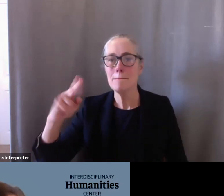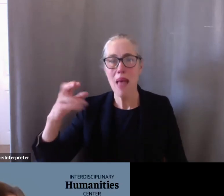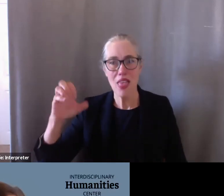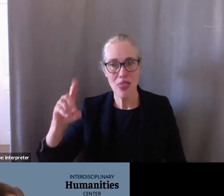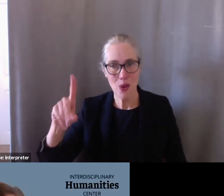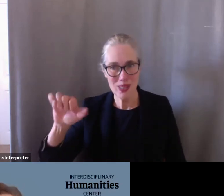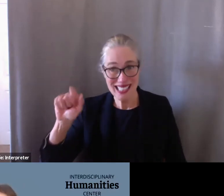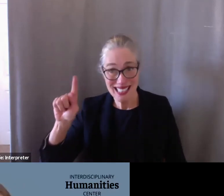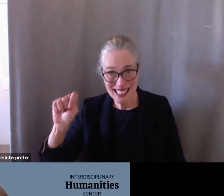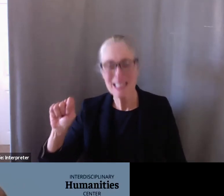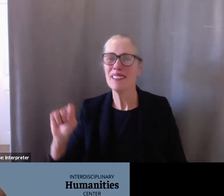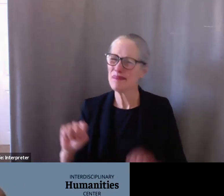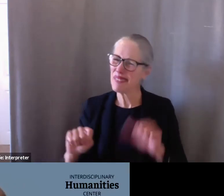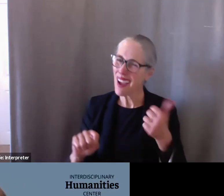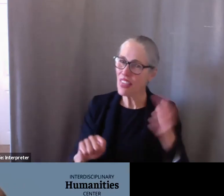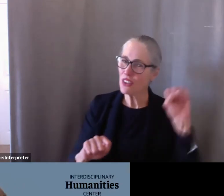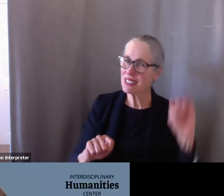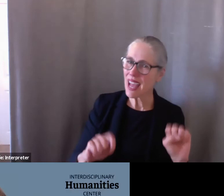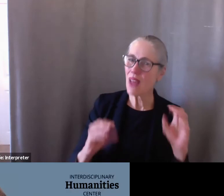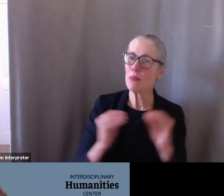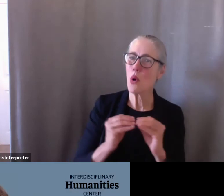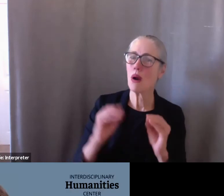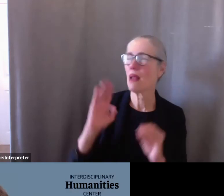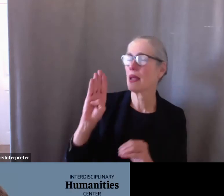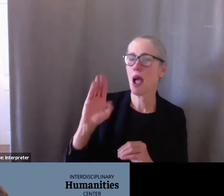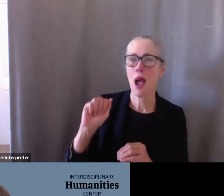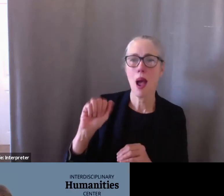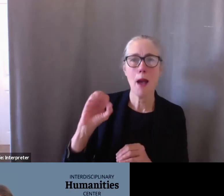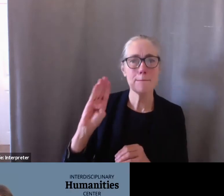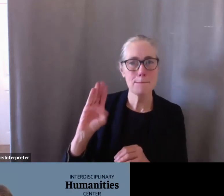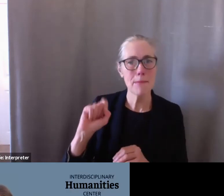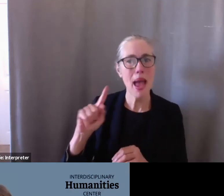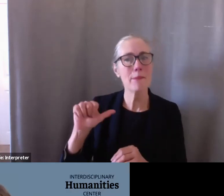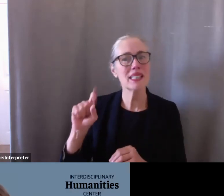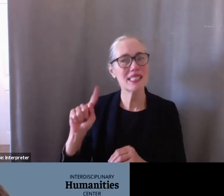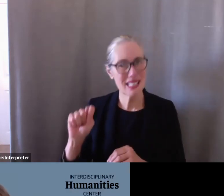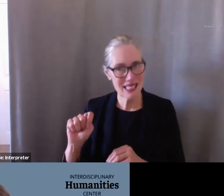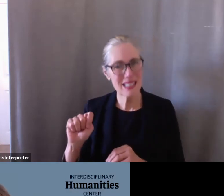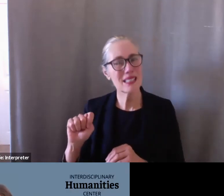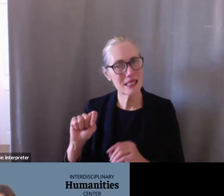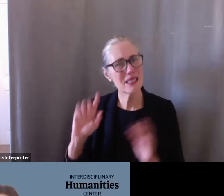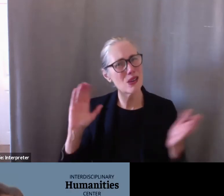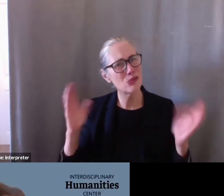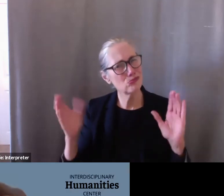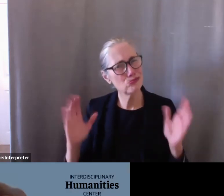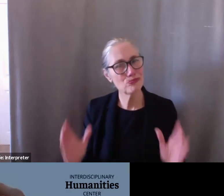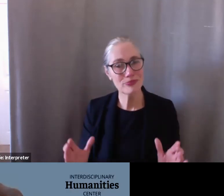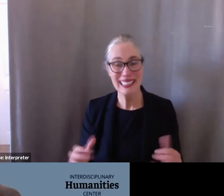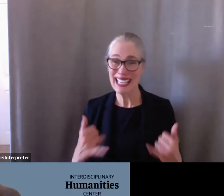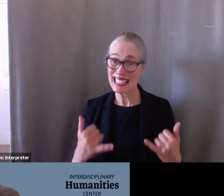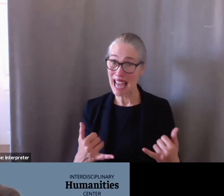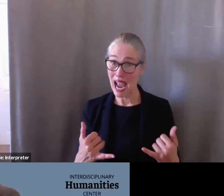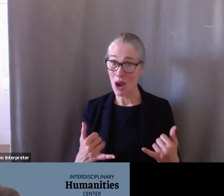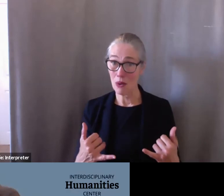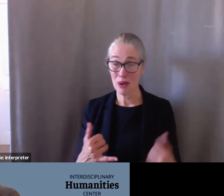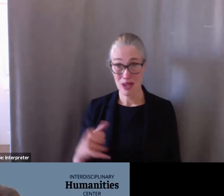authoritarian impulses than was the case in the 19th century. And so I would, without being an expert in religious history, I would say